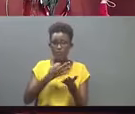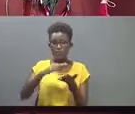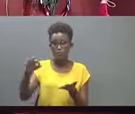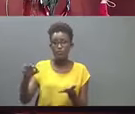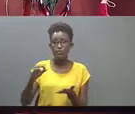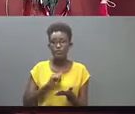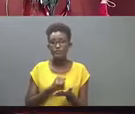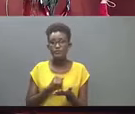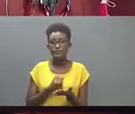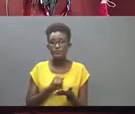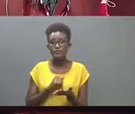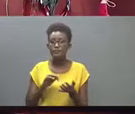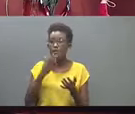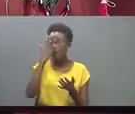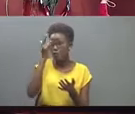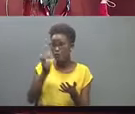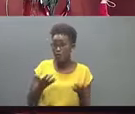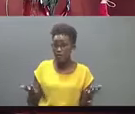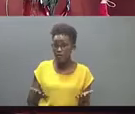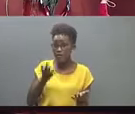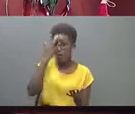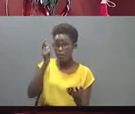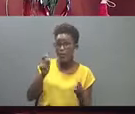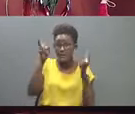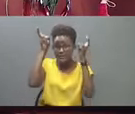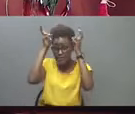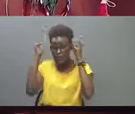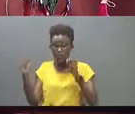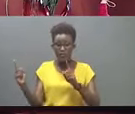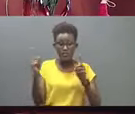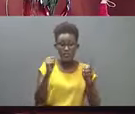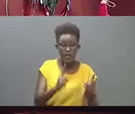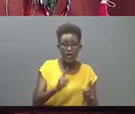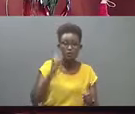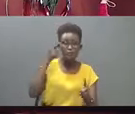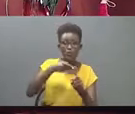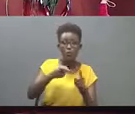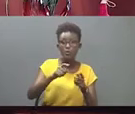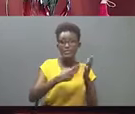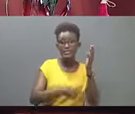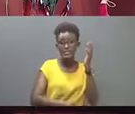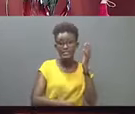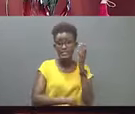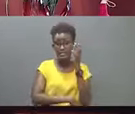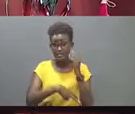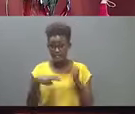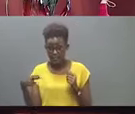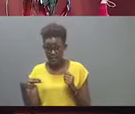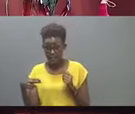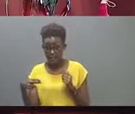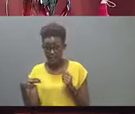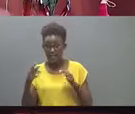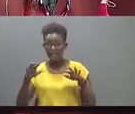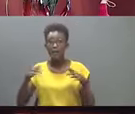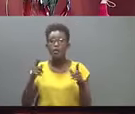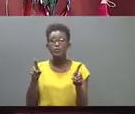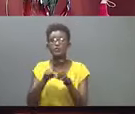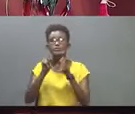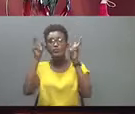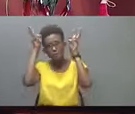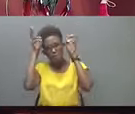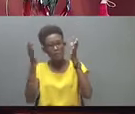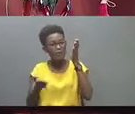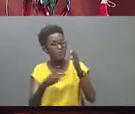spiritual. Because the devil came to steal. So the devil should have stolen from